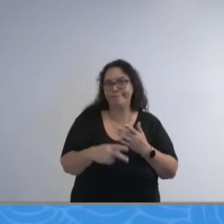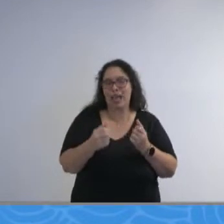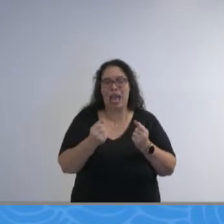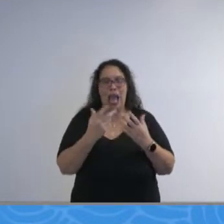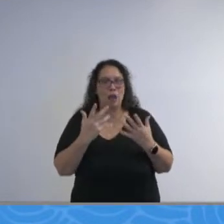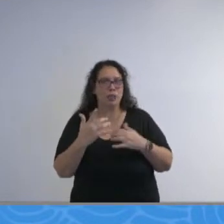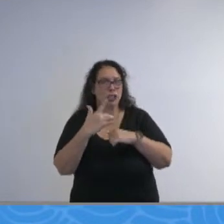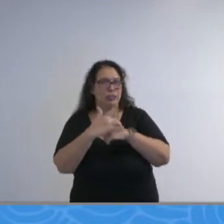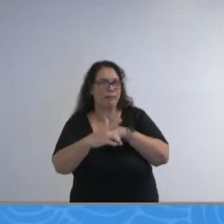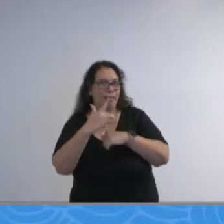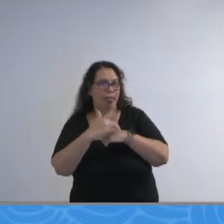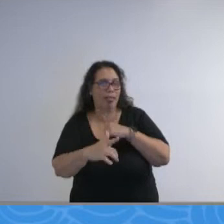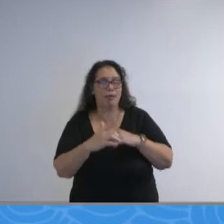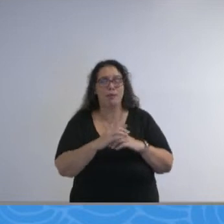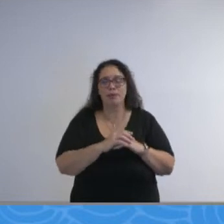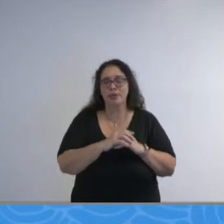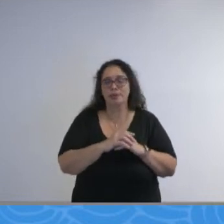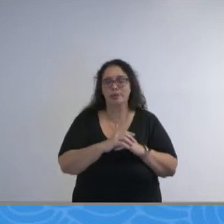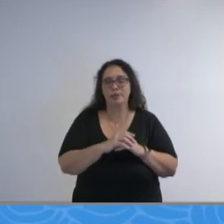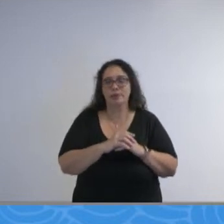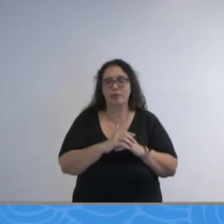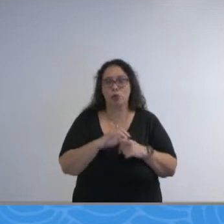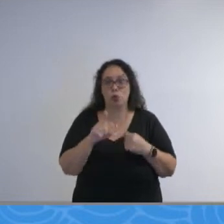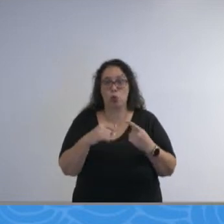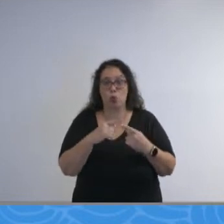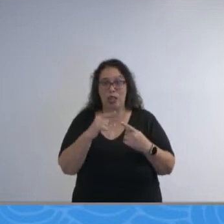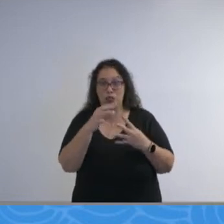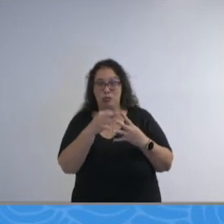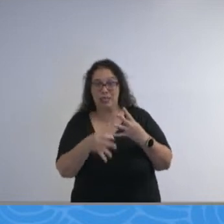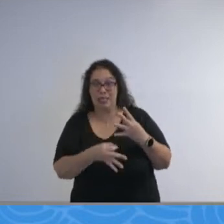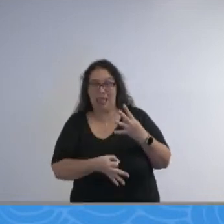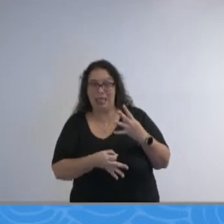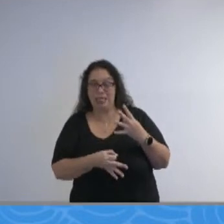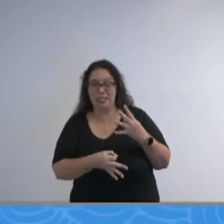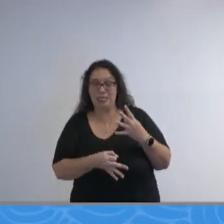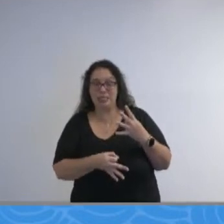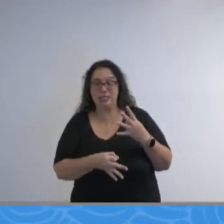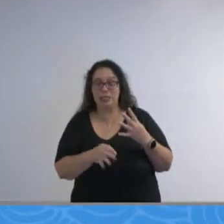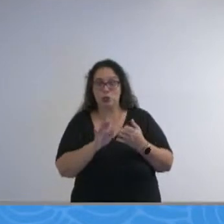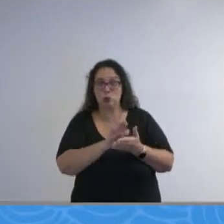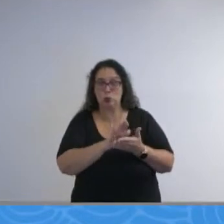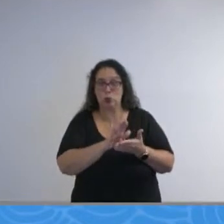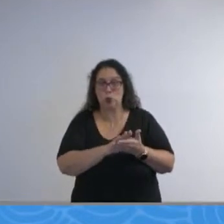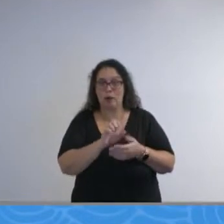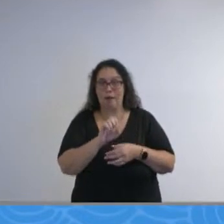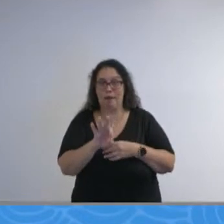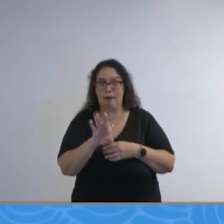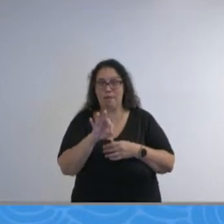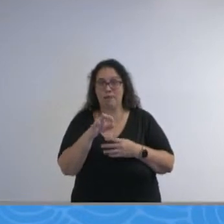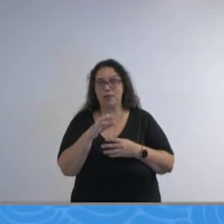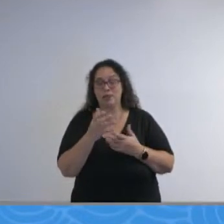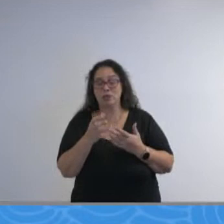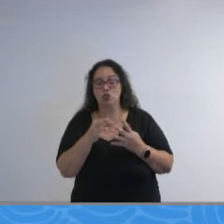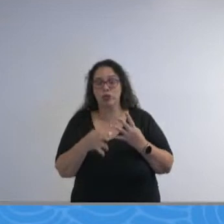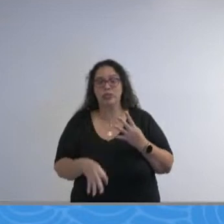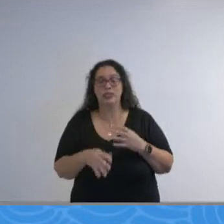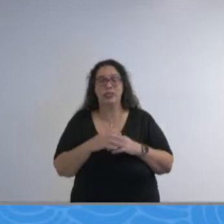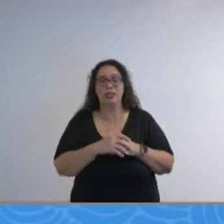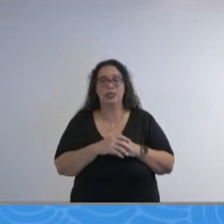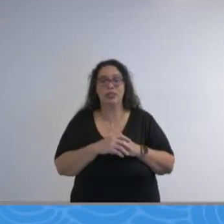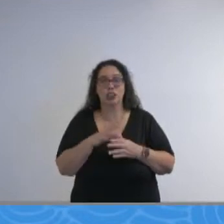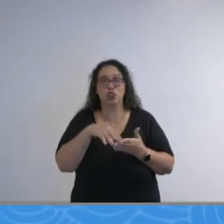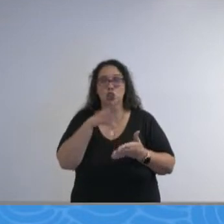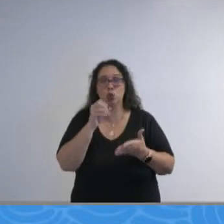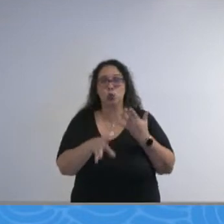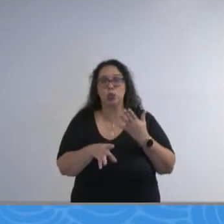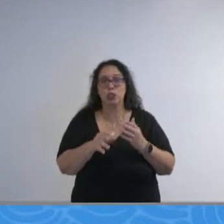spots are available. And know that when you select school of choice, for students with IEPs, and if you